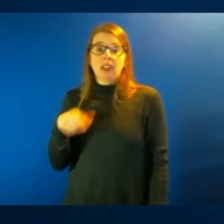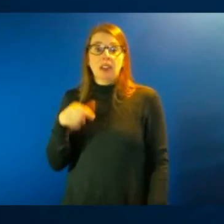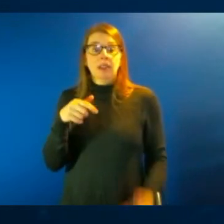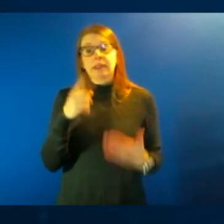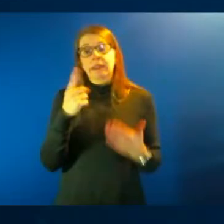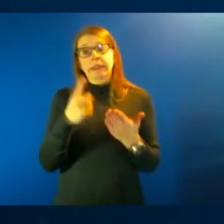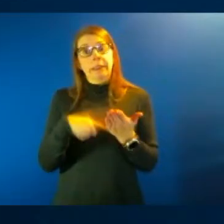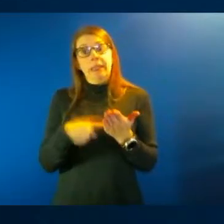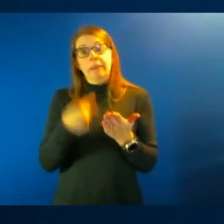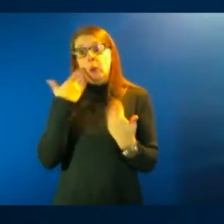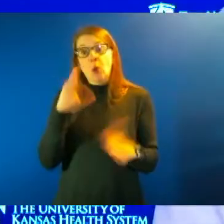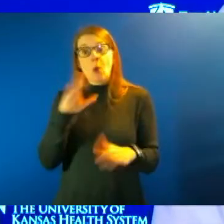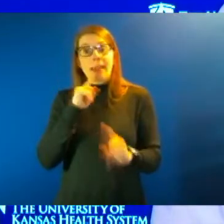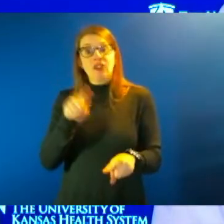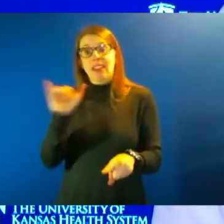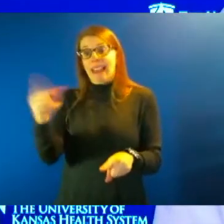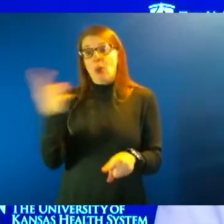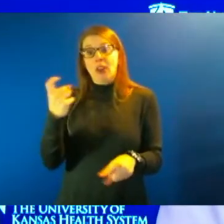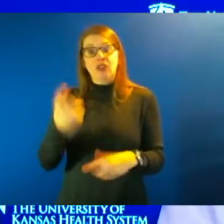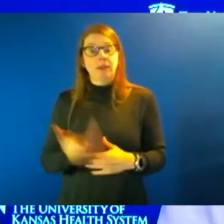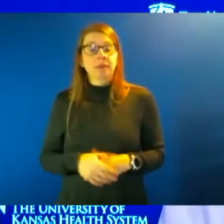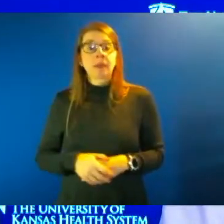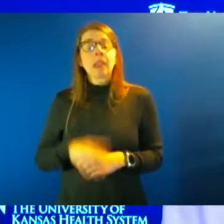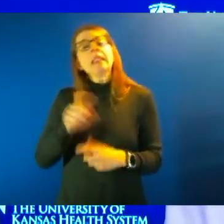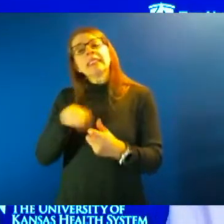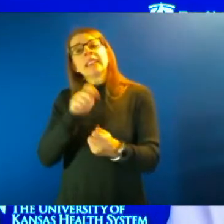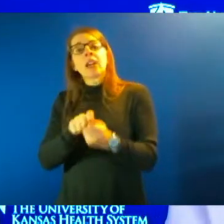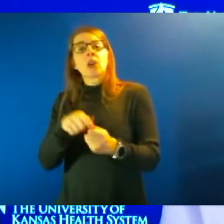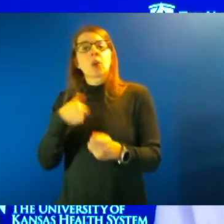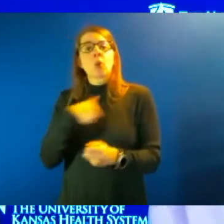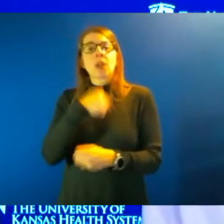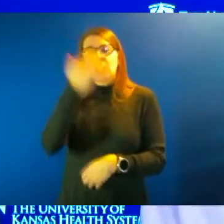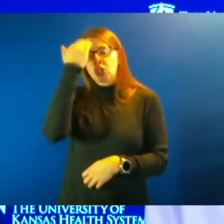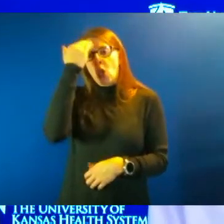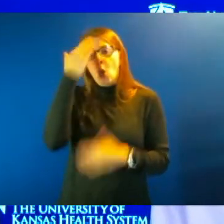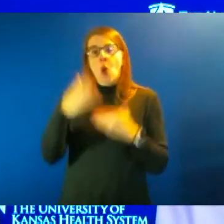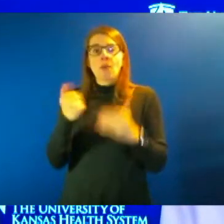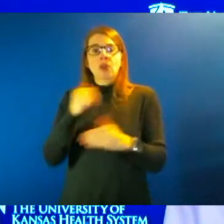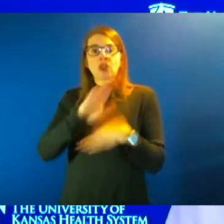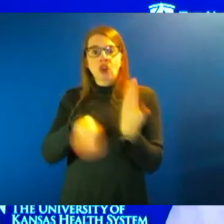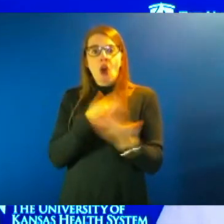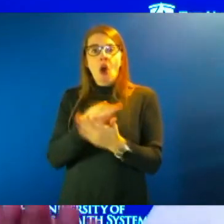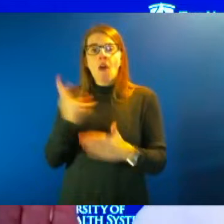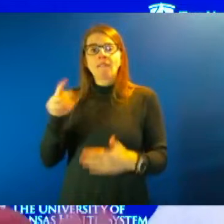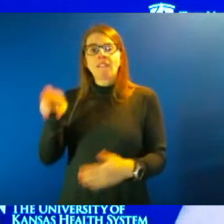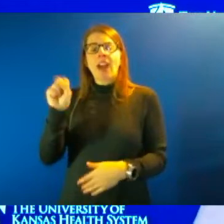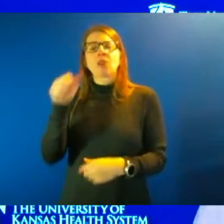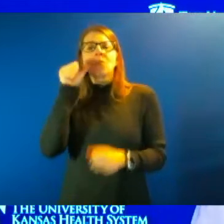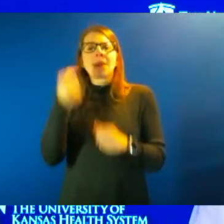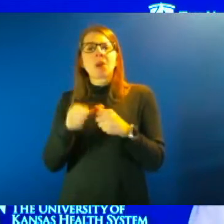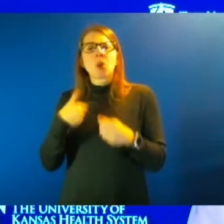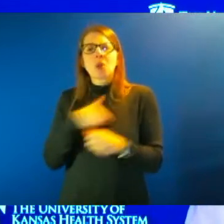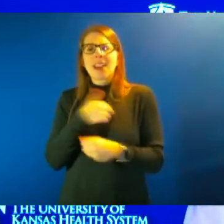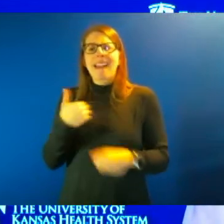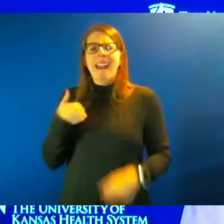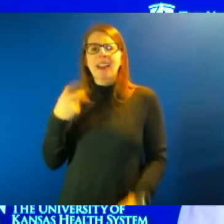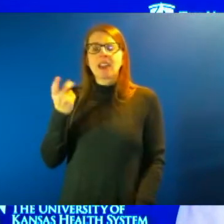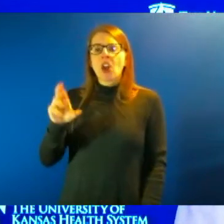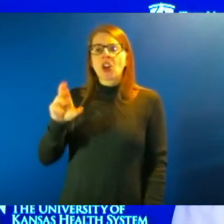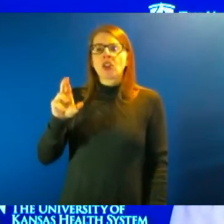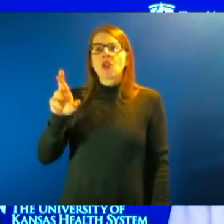question. Yeah, so exactly. So we know that really almost all of the viruses, and remember we had Dr. Raccaniello on